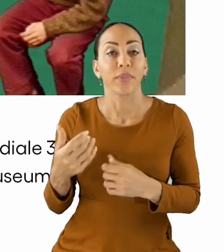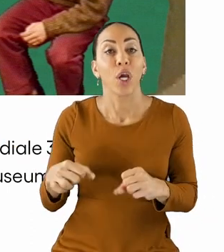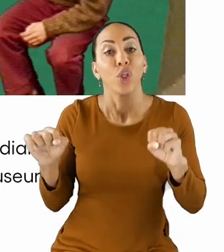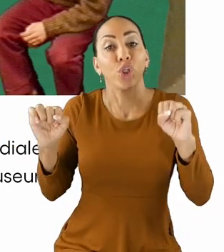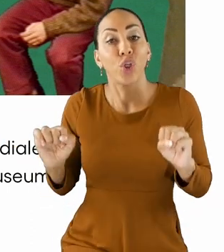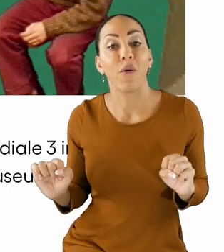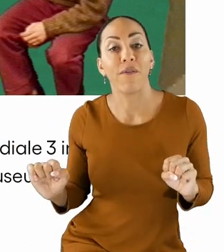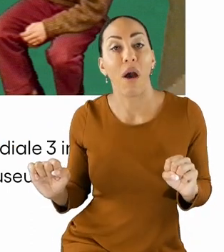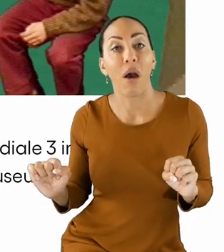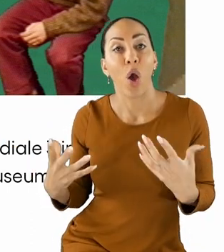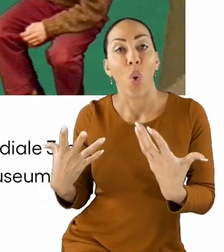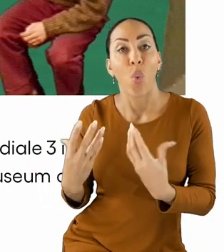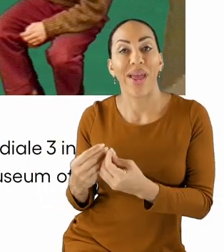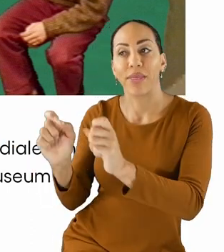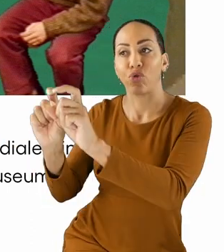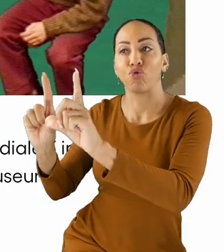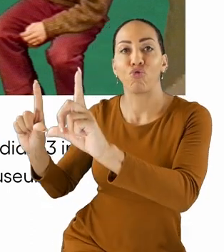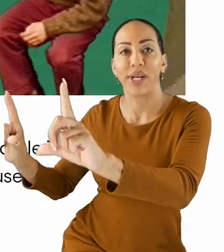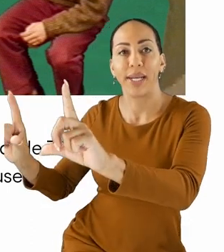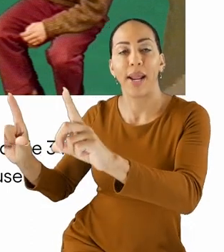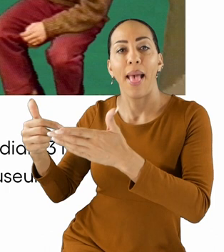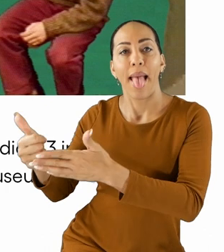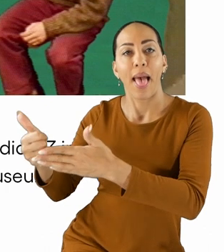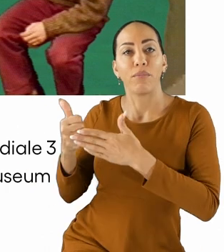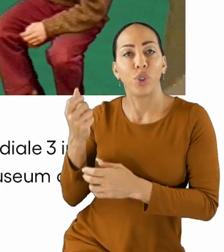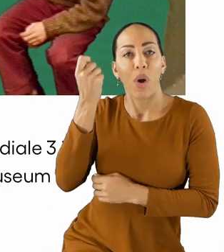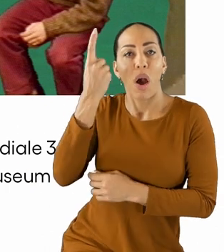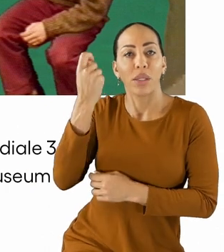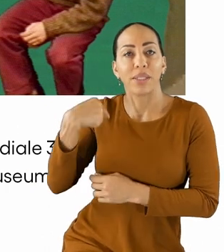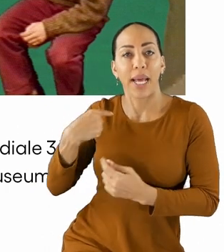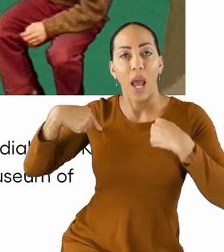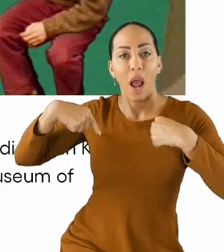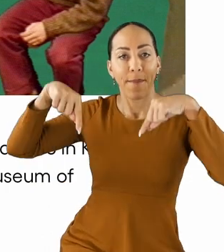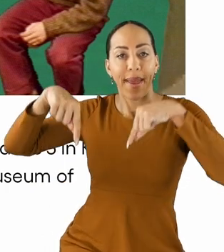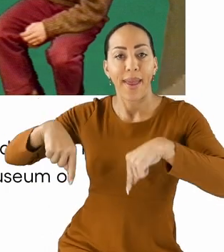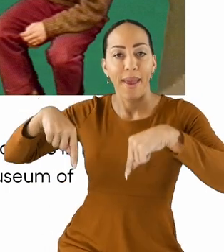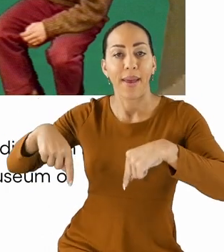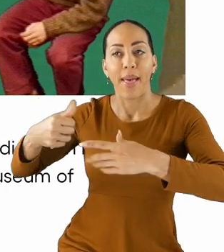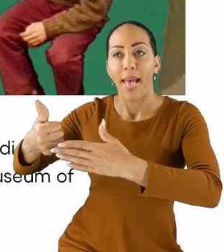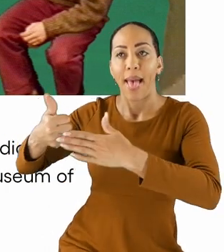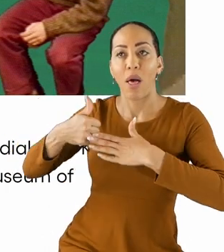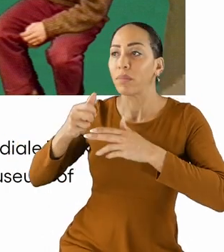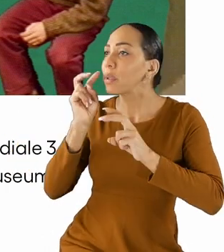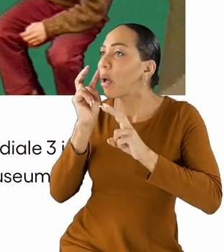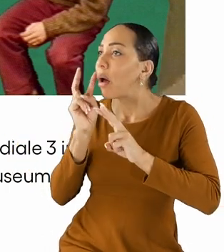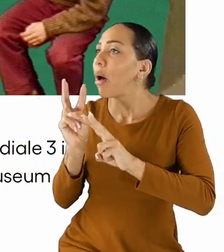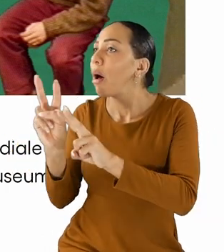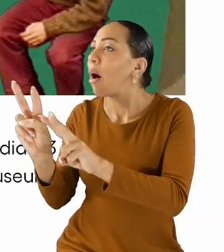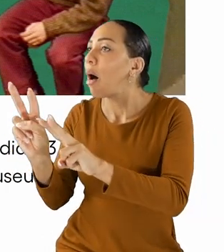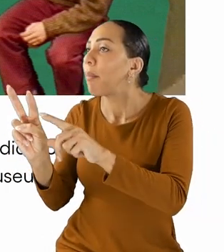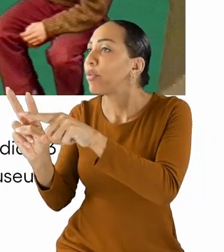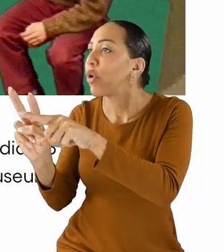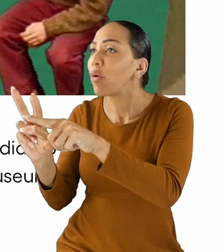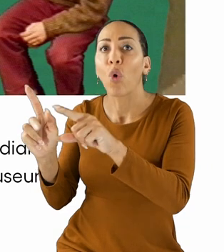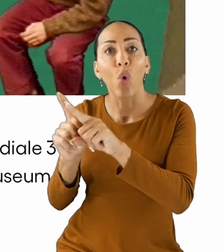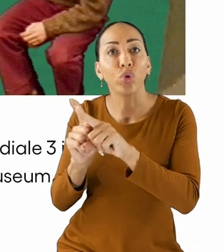each side of the sofas significantly enhance the spatial sense of presence, providing a means of both observation and displacement of